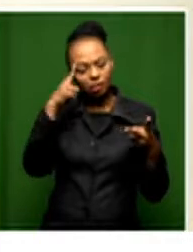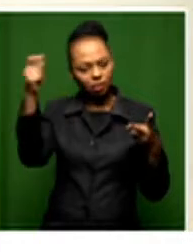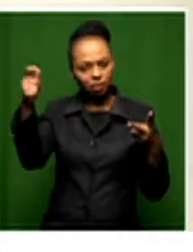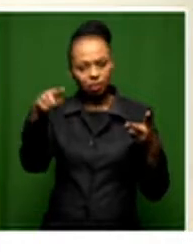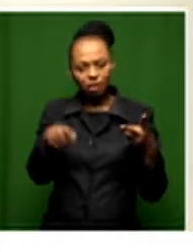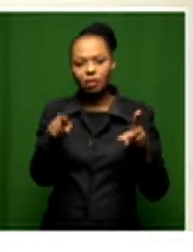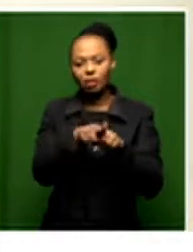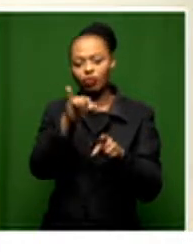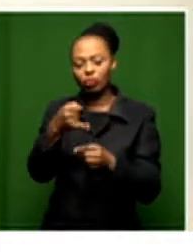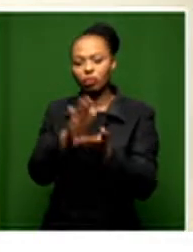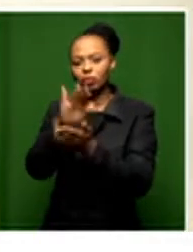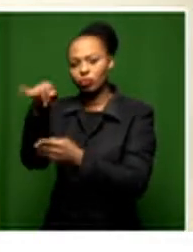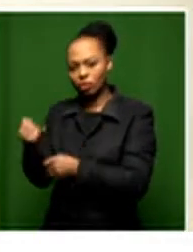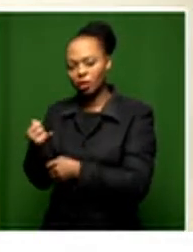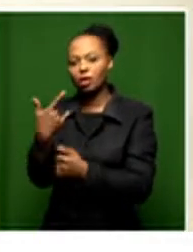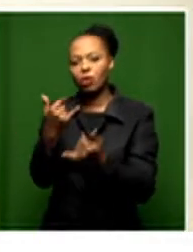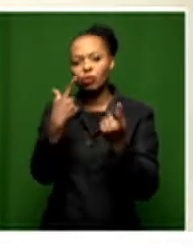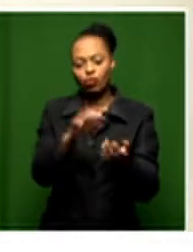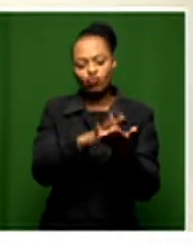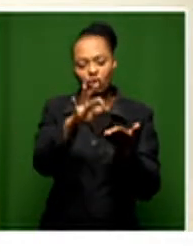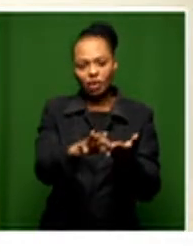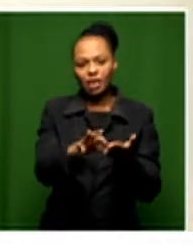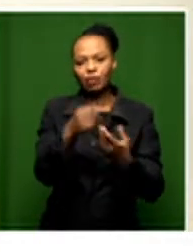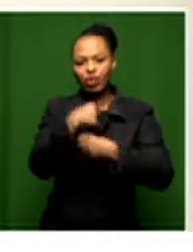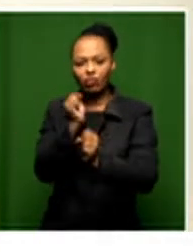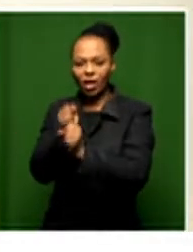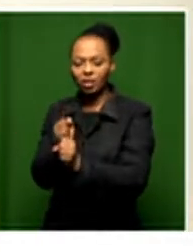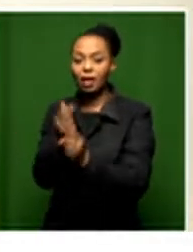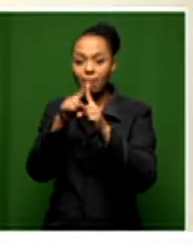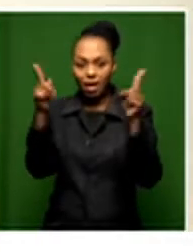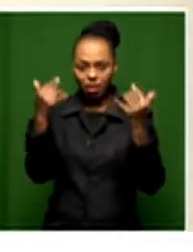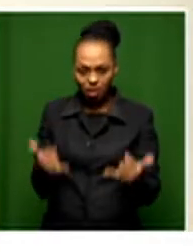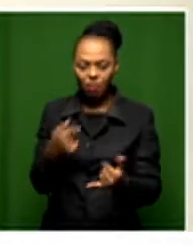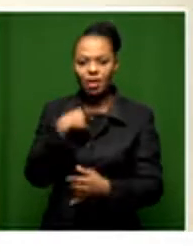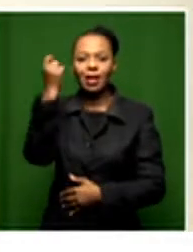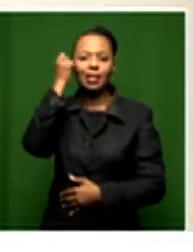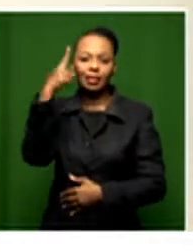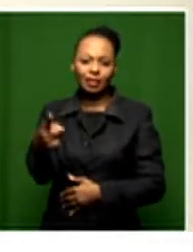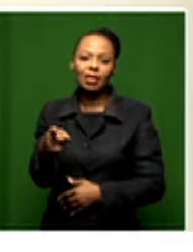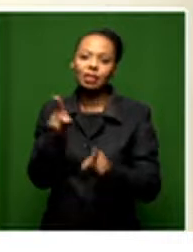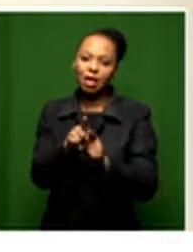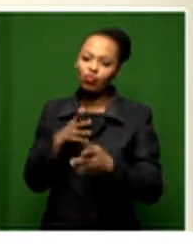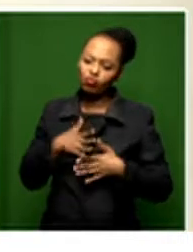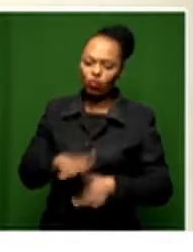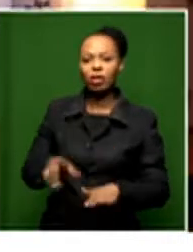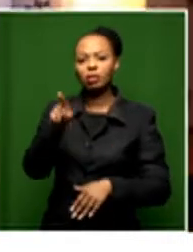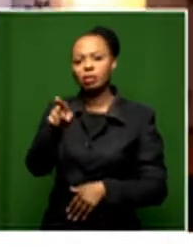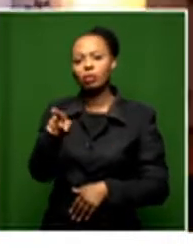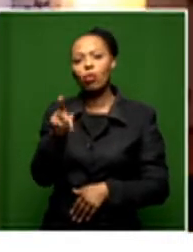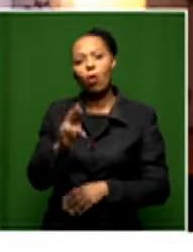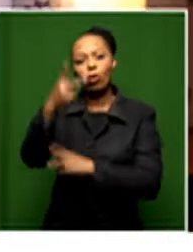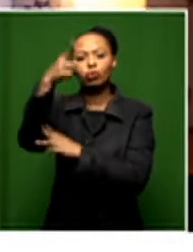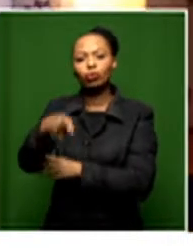Johnson & Johnson was doing contract manufacturing, and now I understand they're willing to also do licenses,